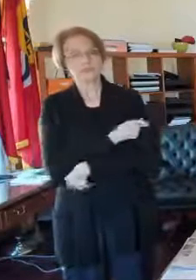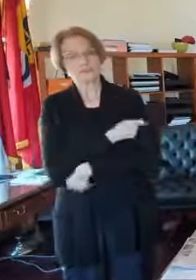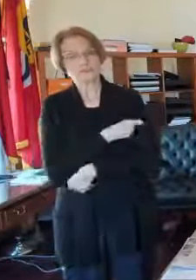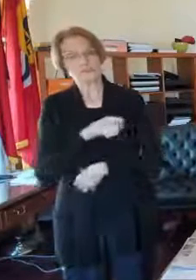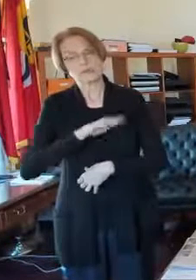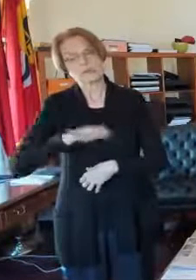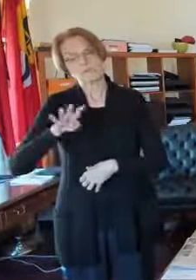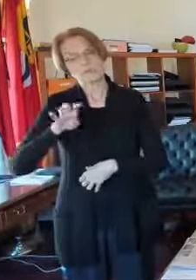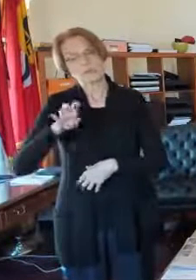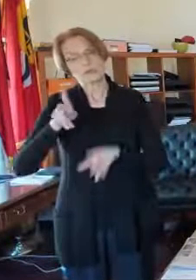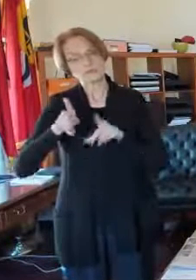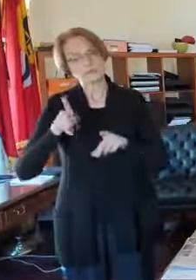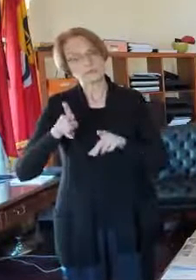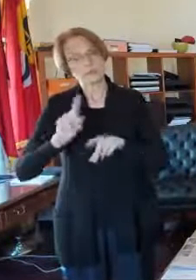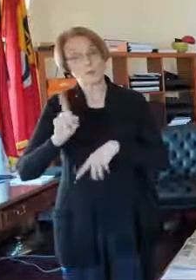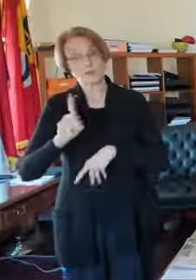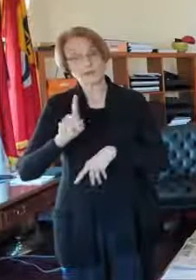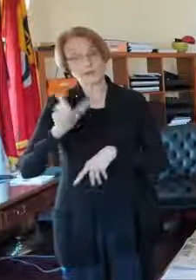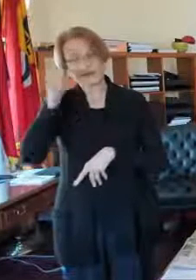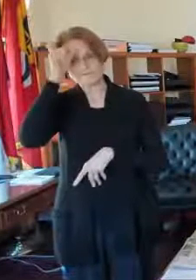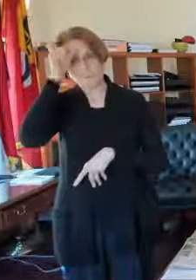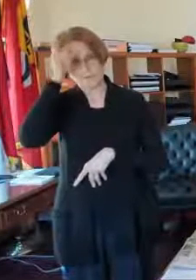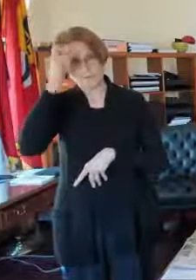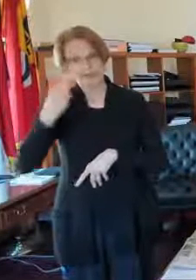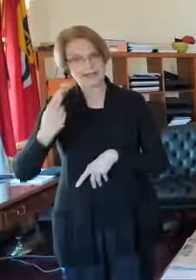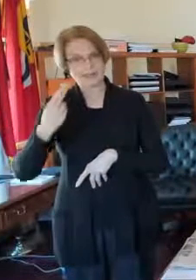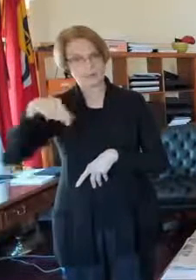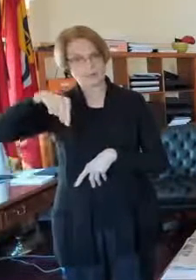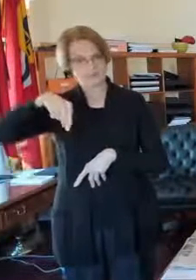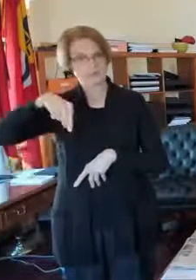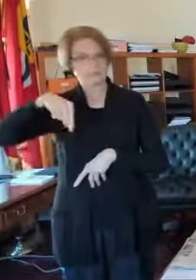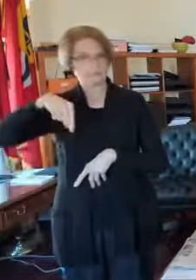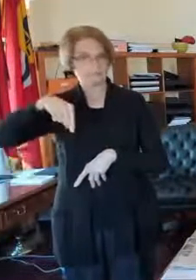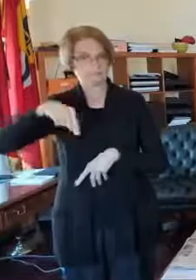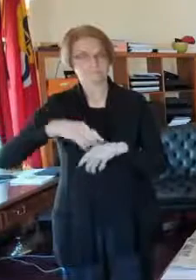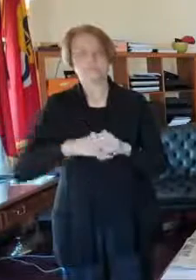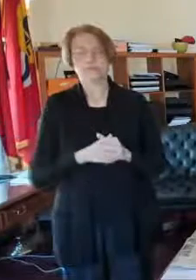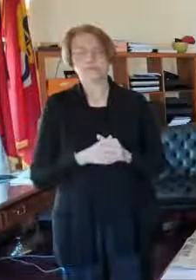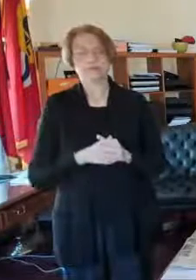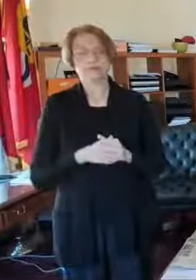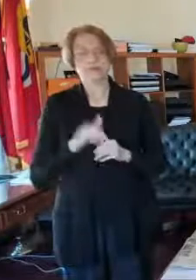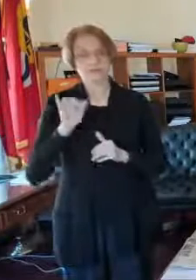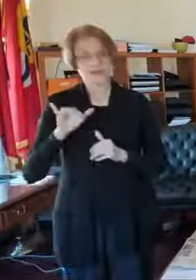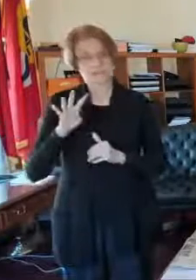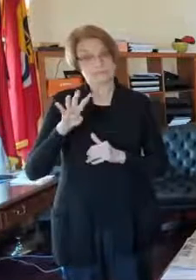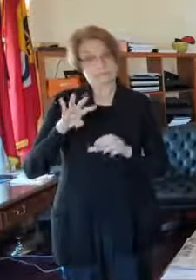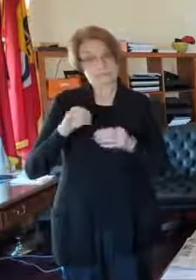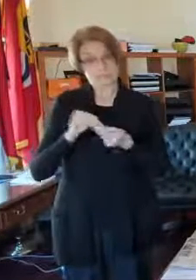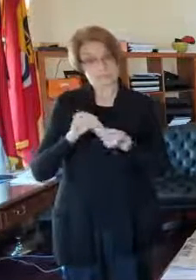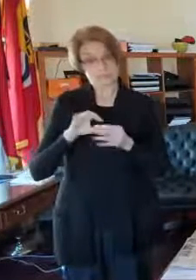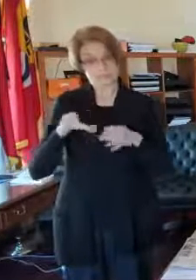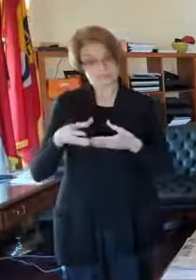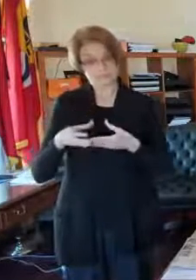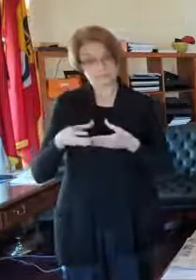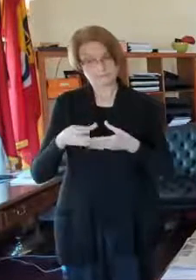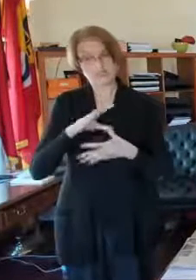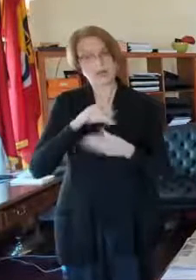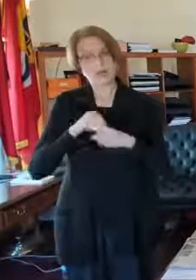400 people at fire department headquarters, and that includes fire